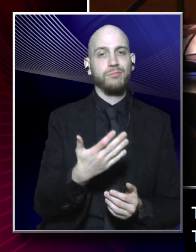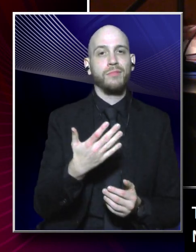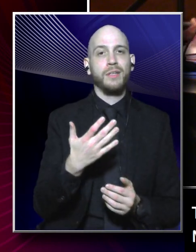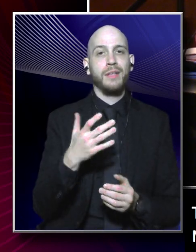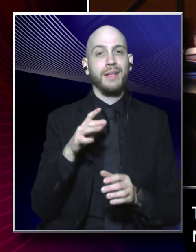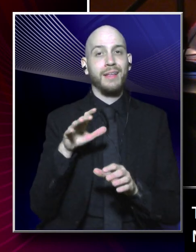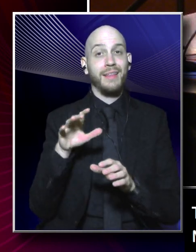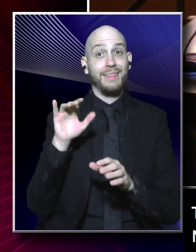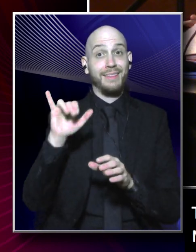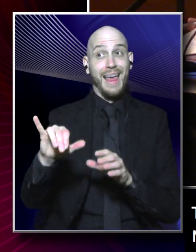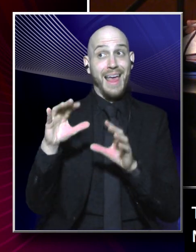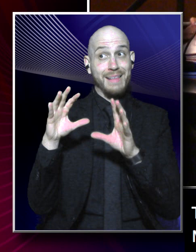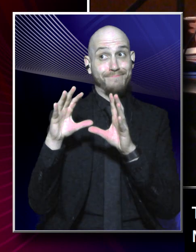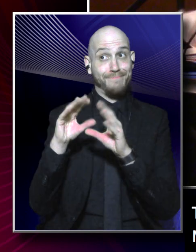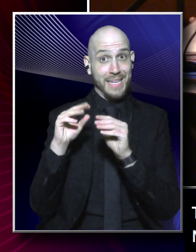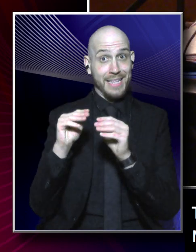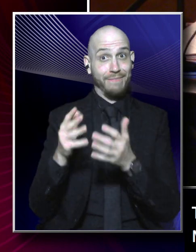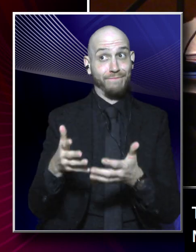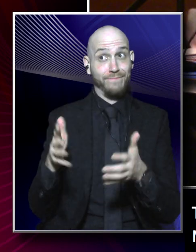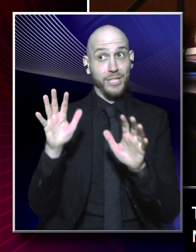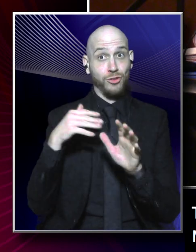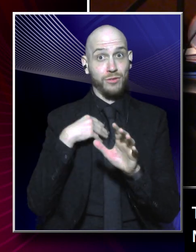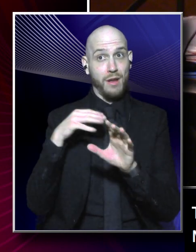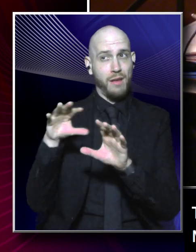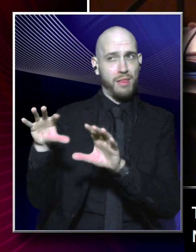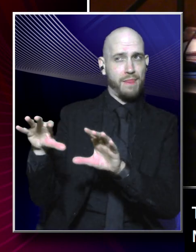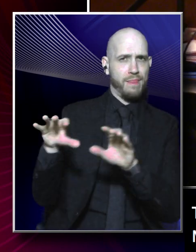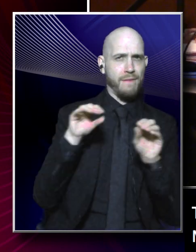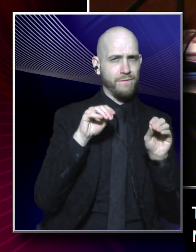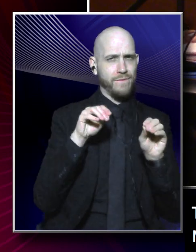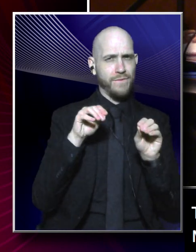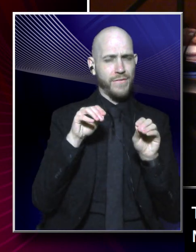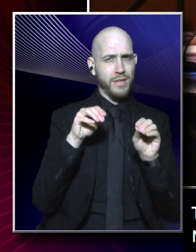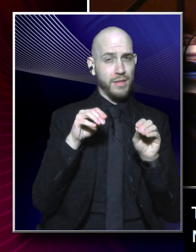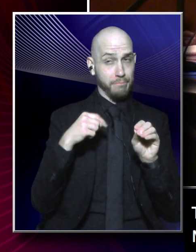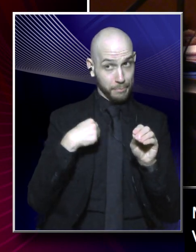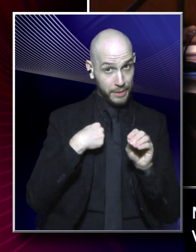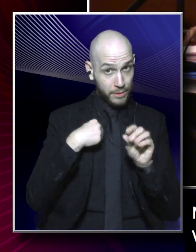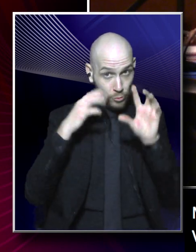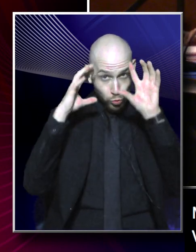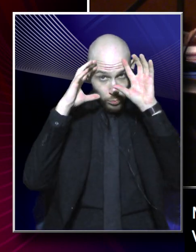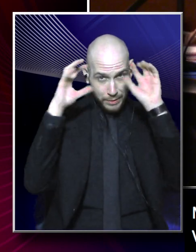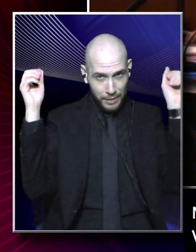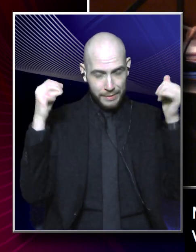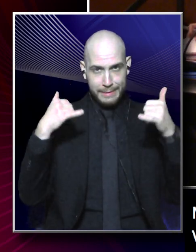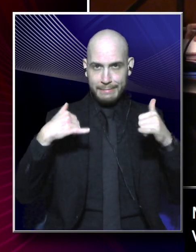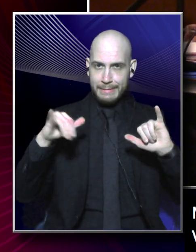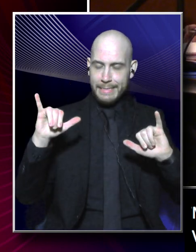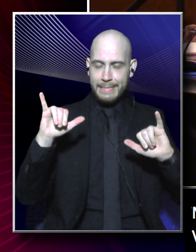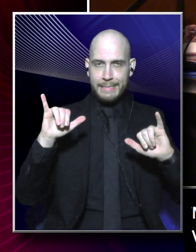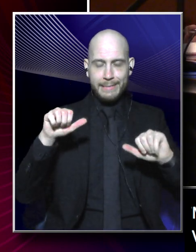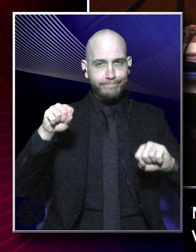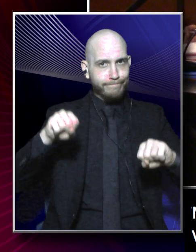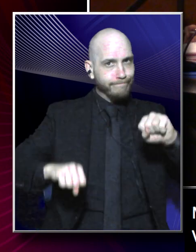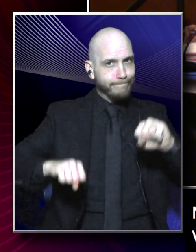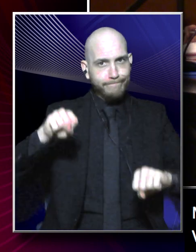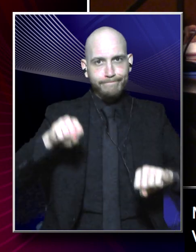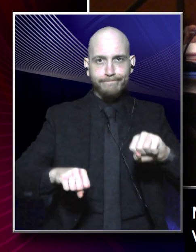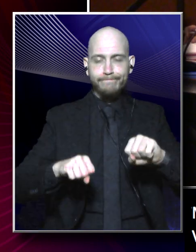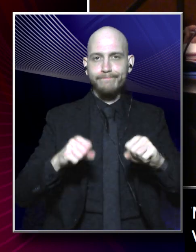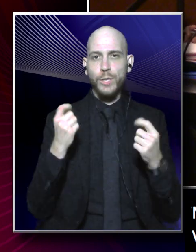I didn't have a clear vision of where to go with this. What do I do with